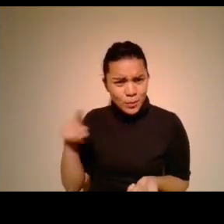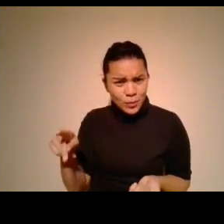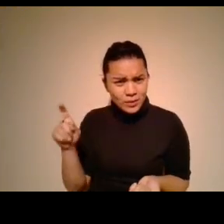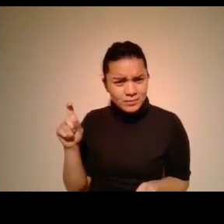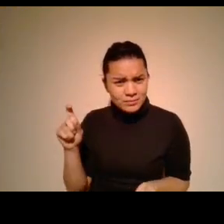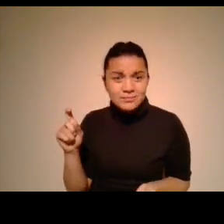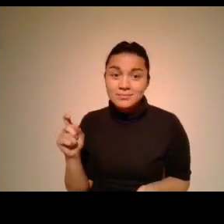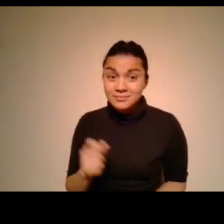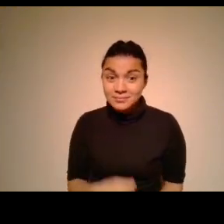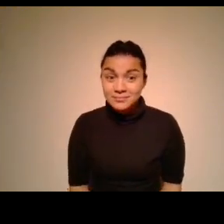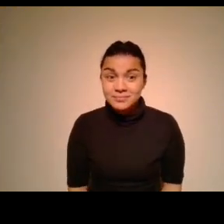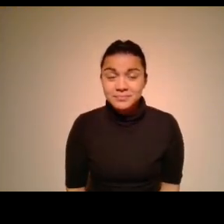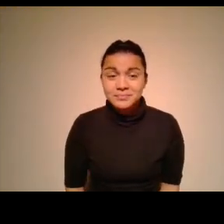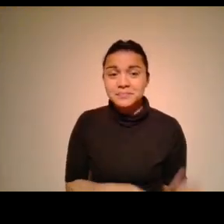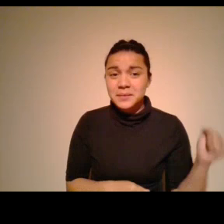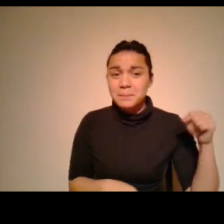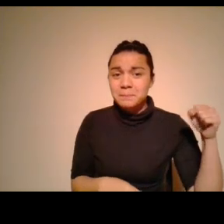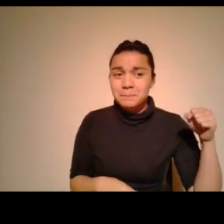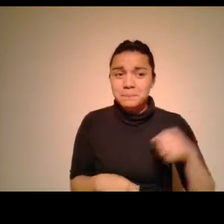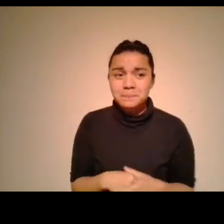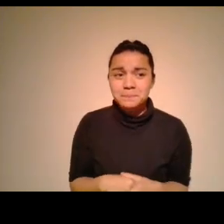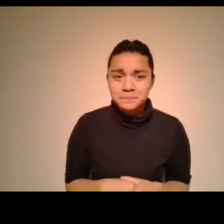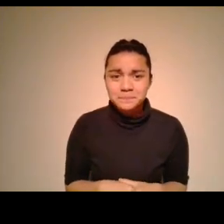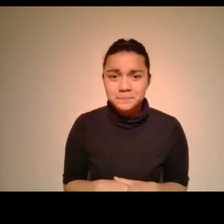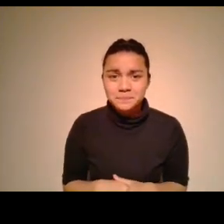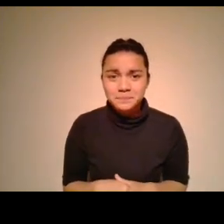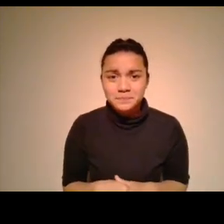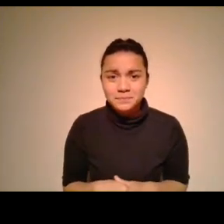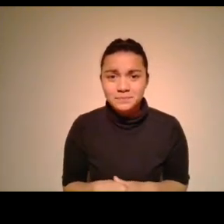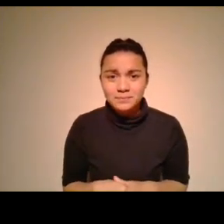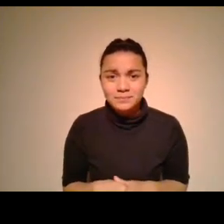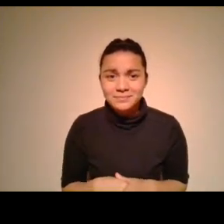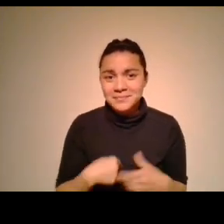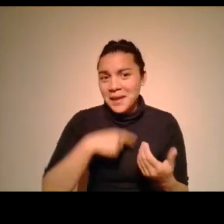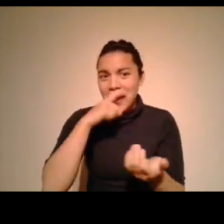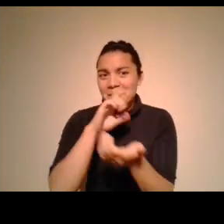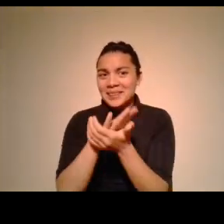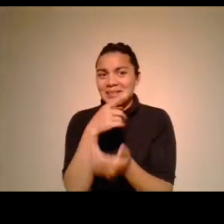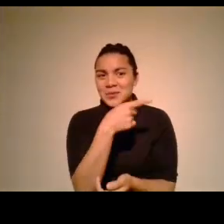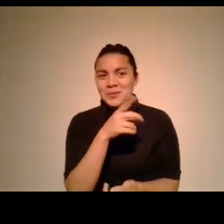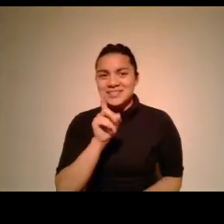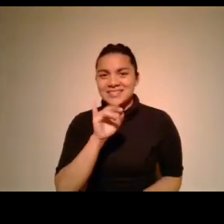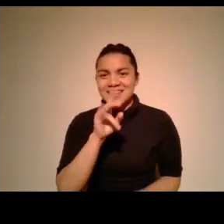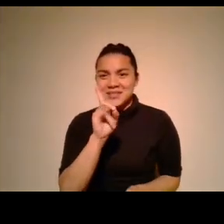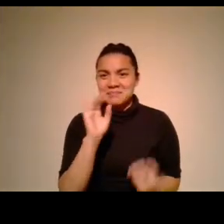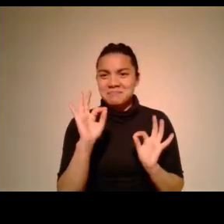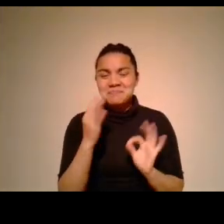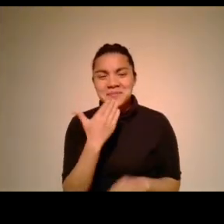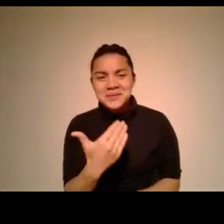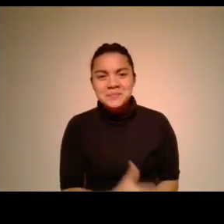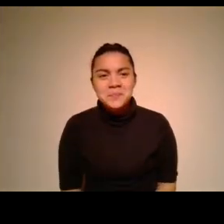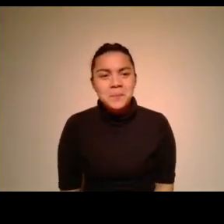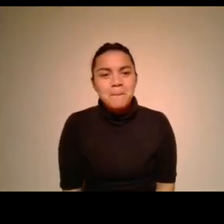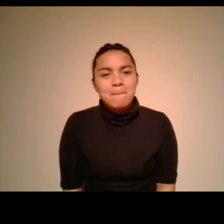Yes. Okay. Okay, I believe you. Thank you.